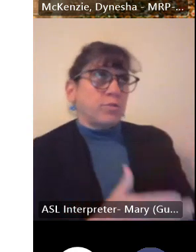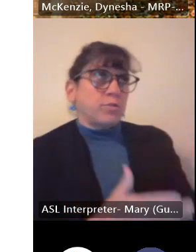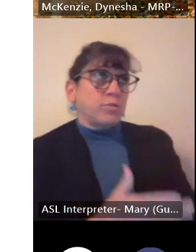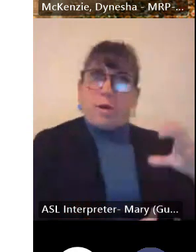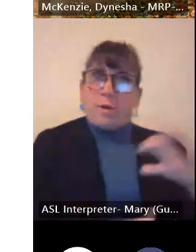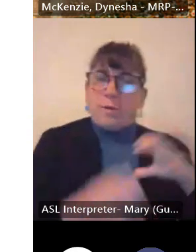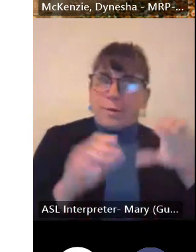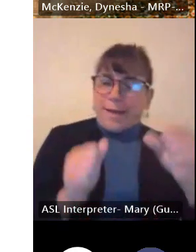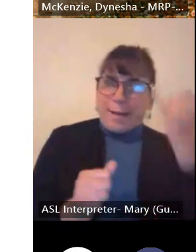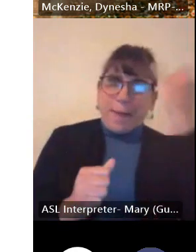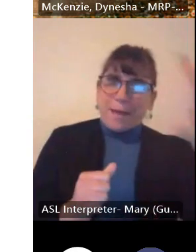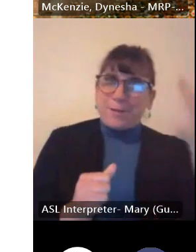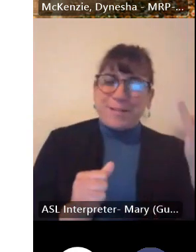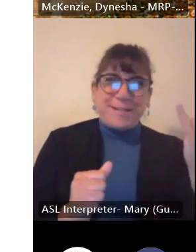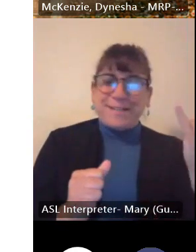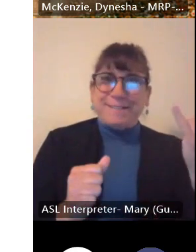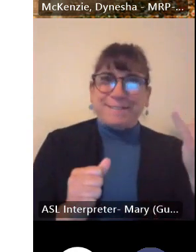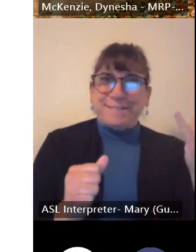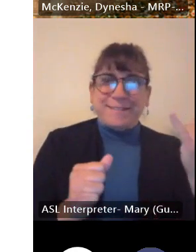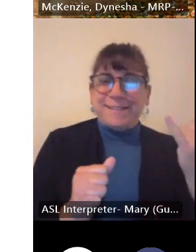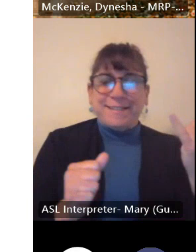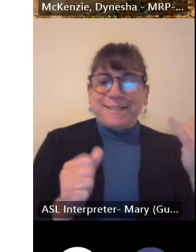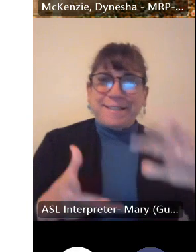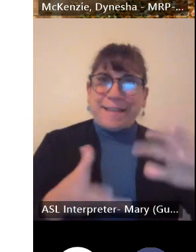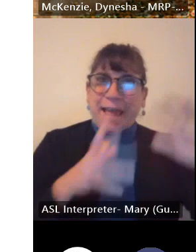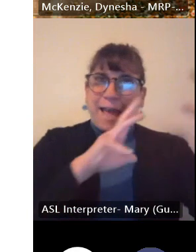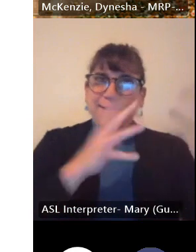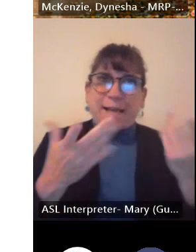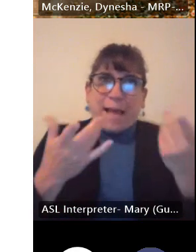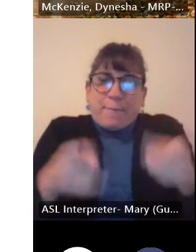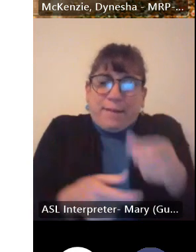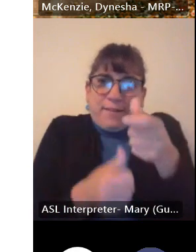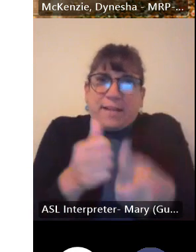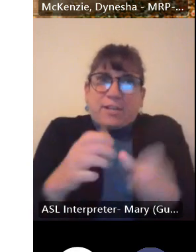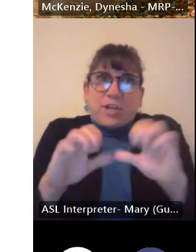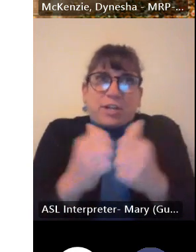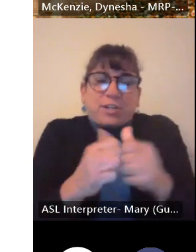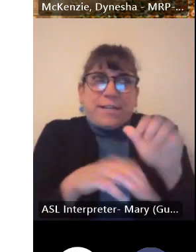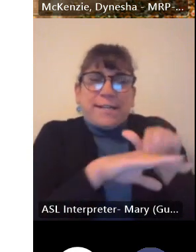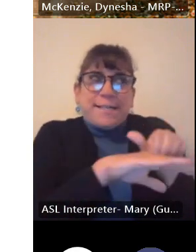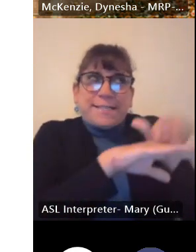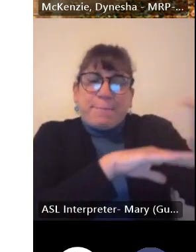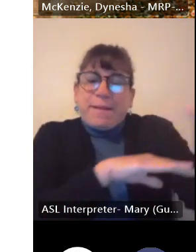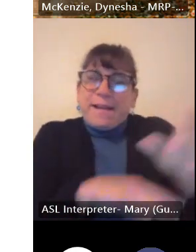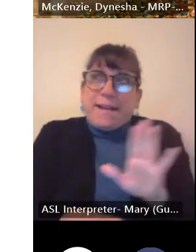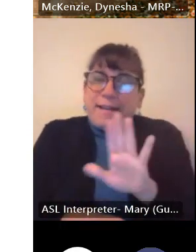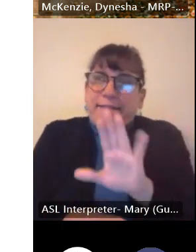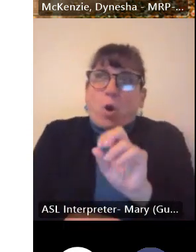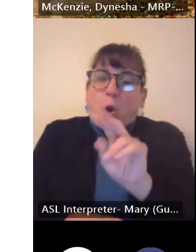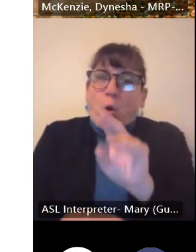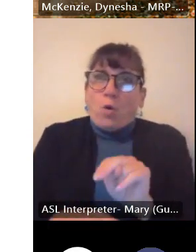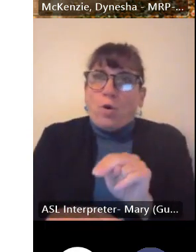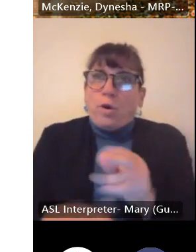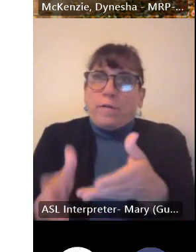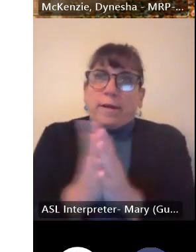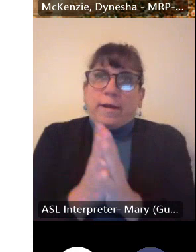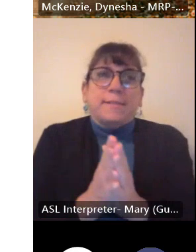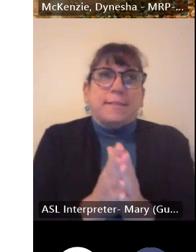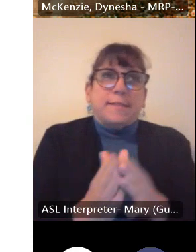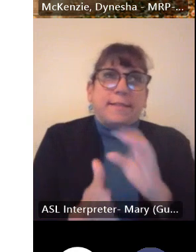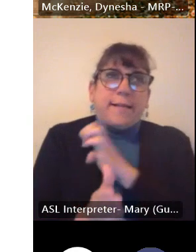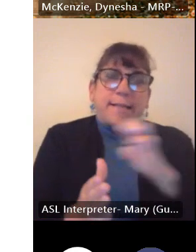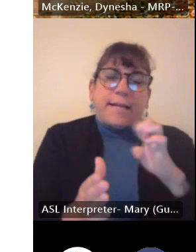of chaos that would happen if each agency was submitting its own request, and the executive branch is supposed to control these, and